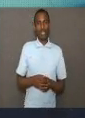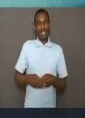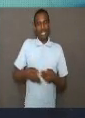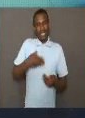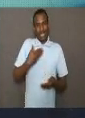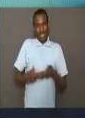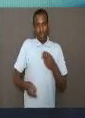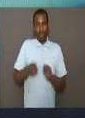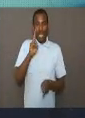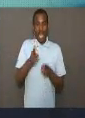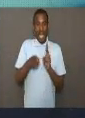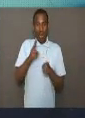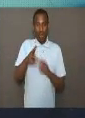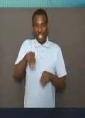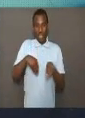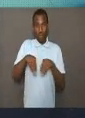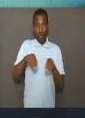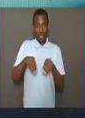simple harmonic motion.